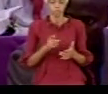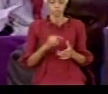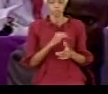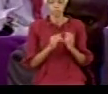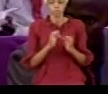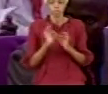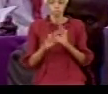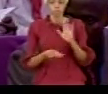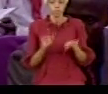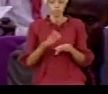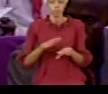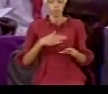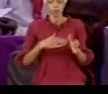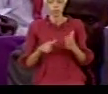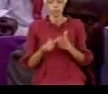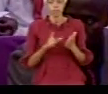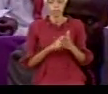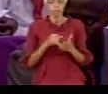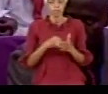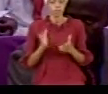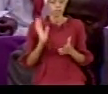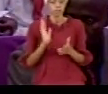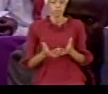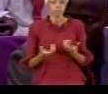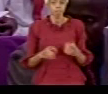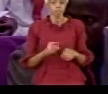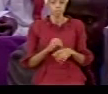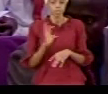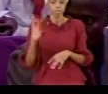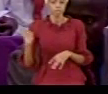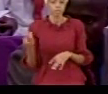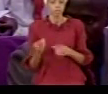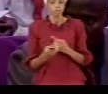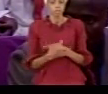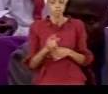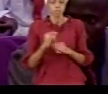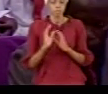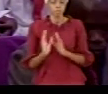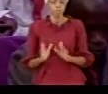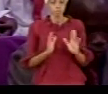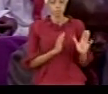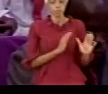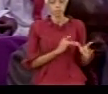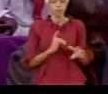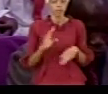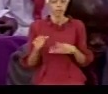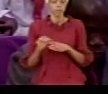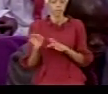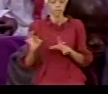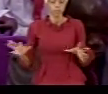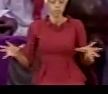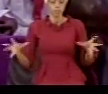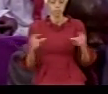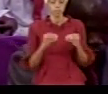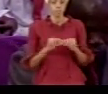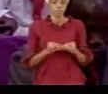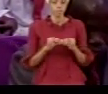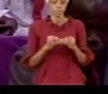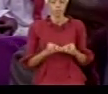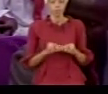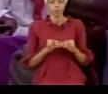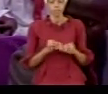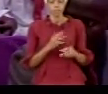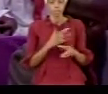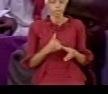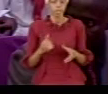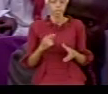the sixth day they shall prepare that which they bring in, and it shall be twice as much as they gather daily. And Moses